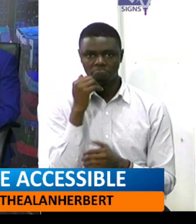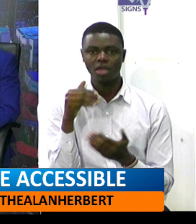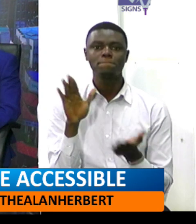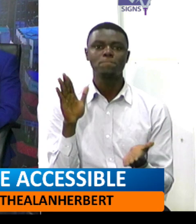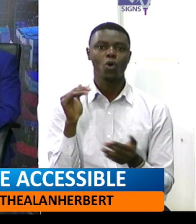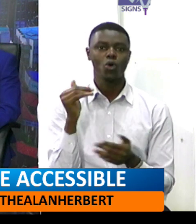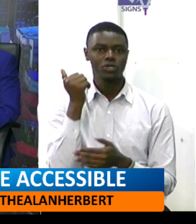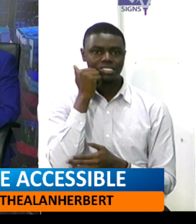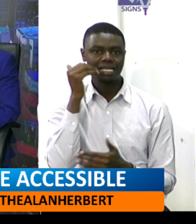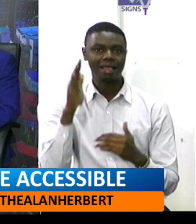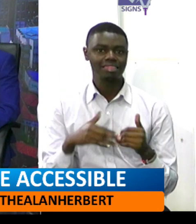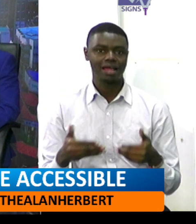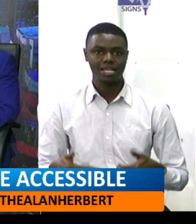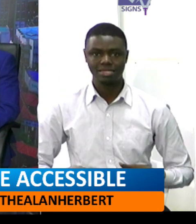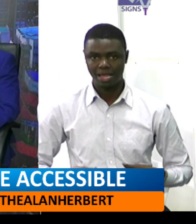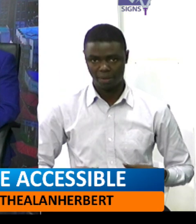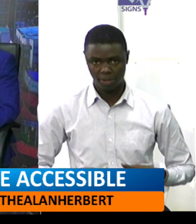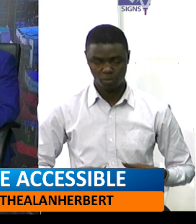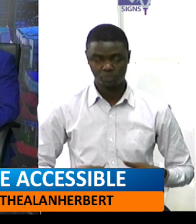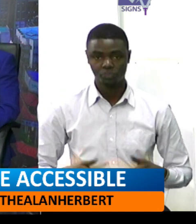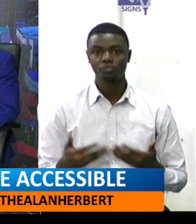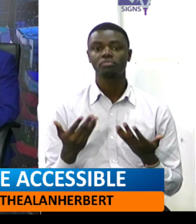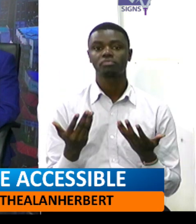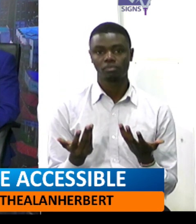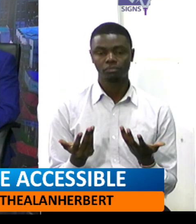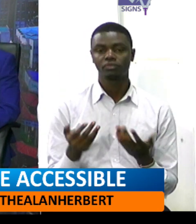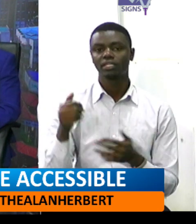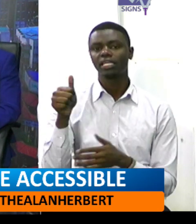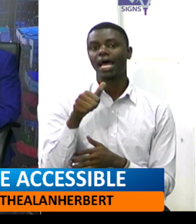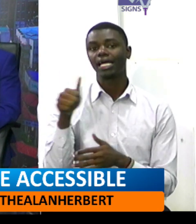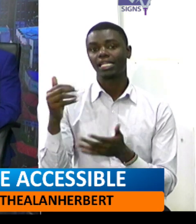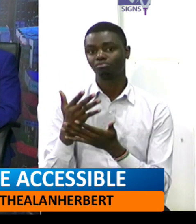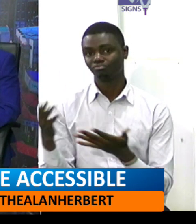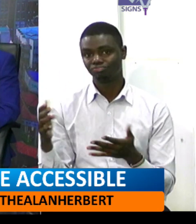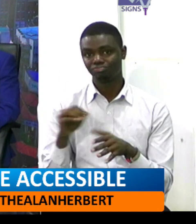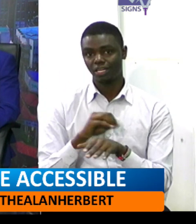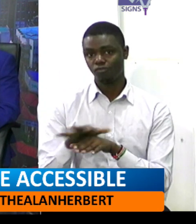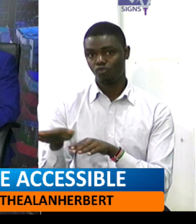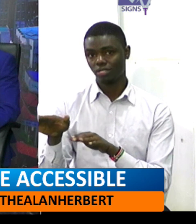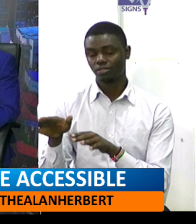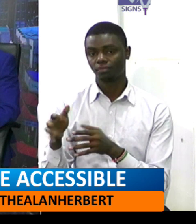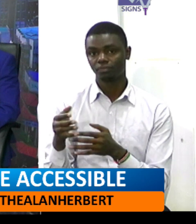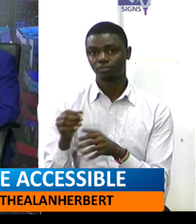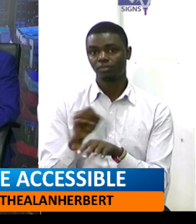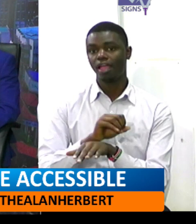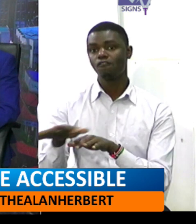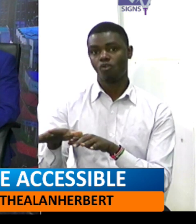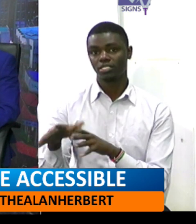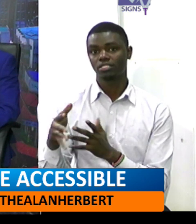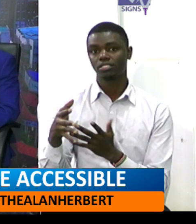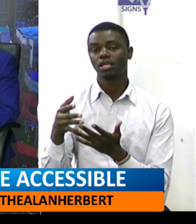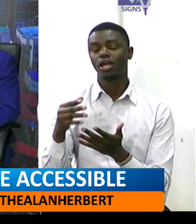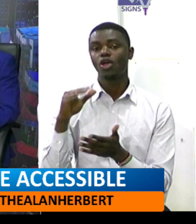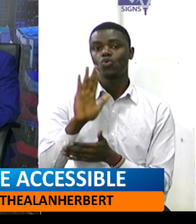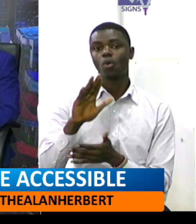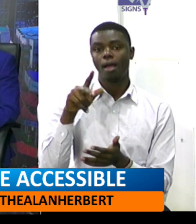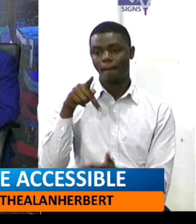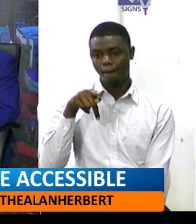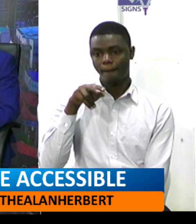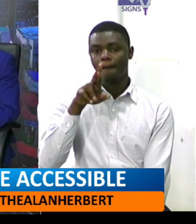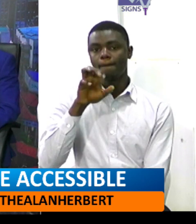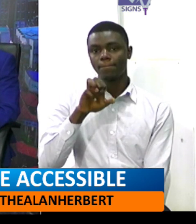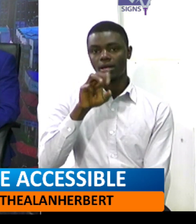sick than younger people. Other factors that would influence your premium would